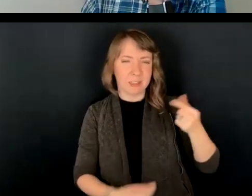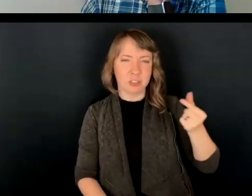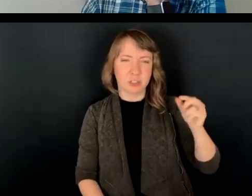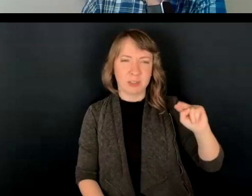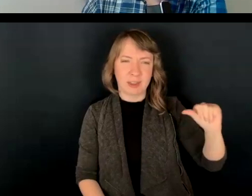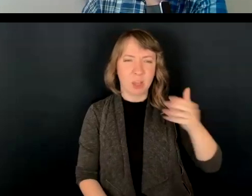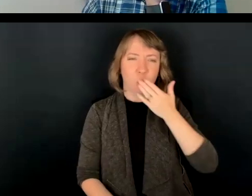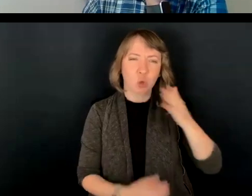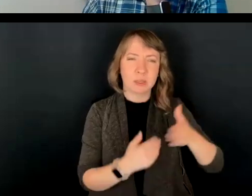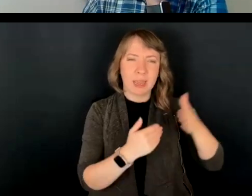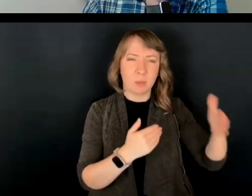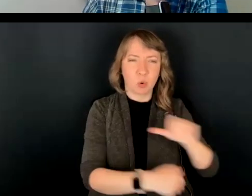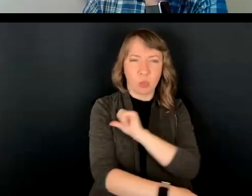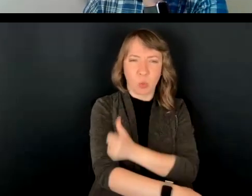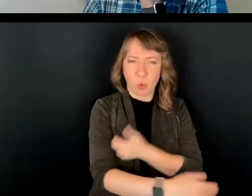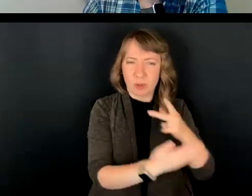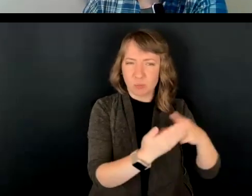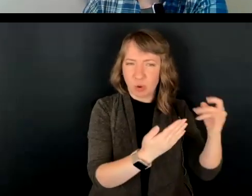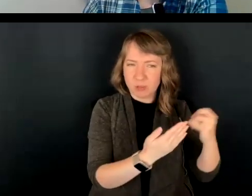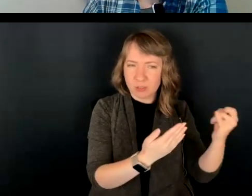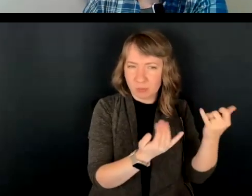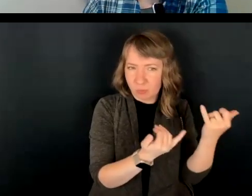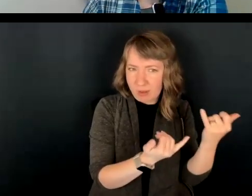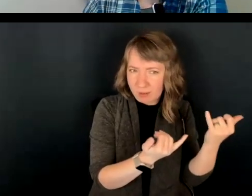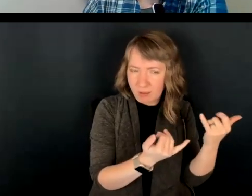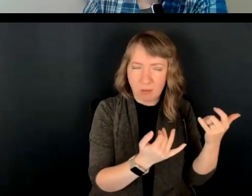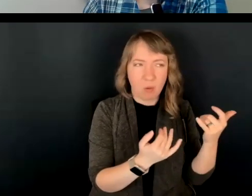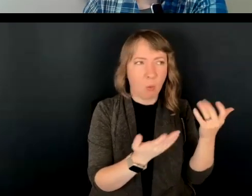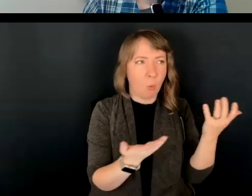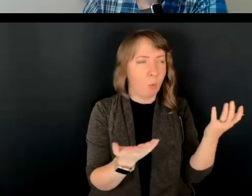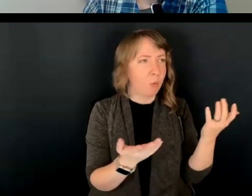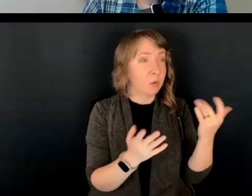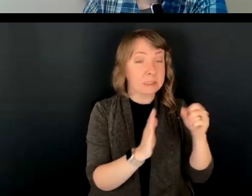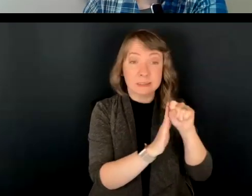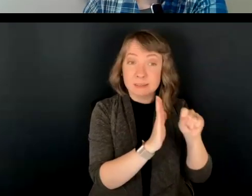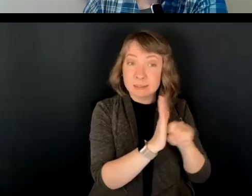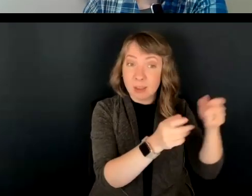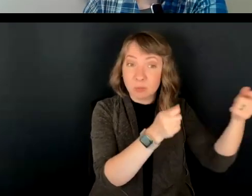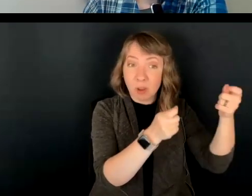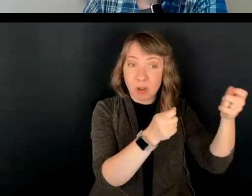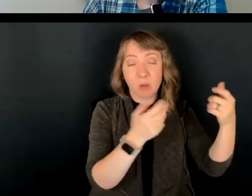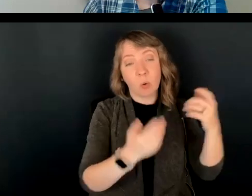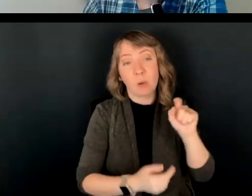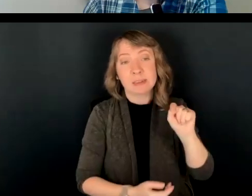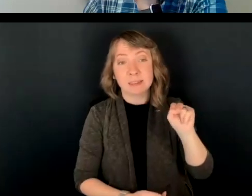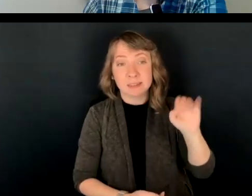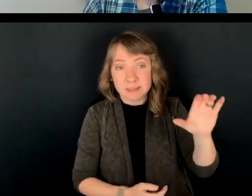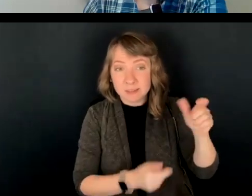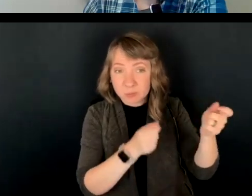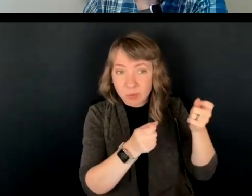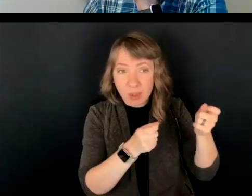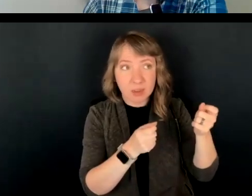project happening right now, or something like that the state is running, or TNC is running, or something like that, you